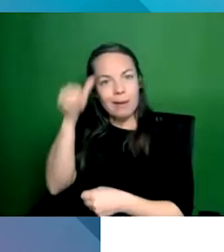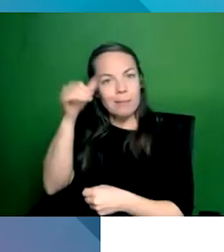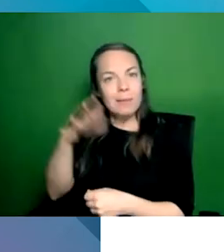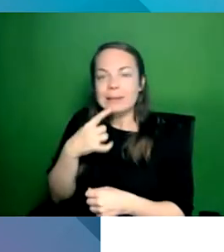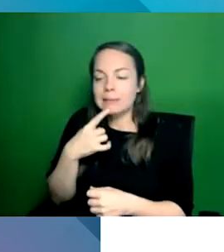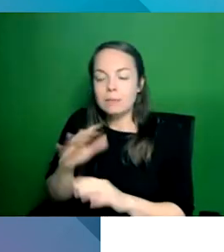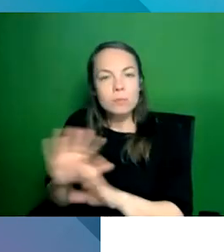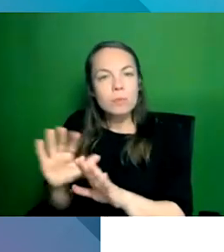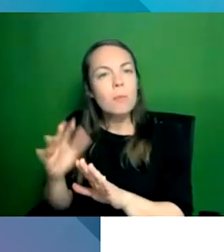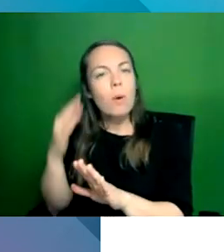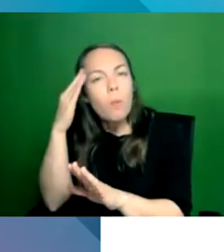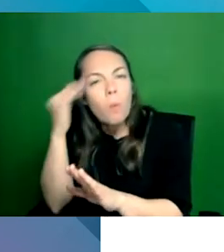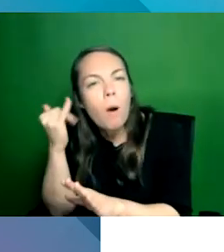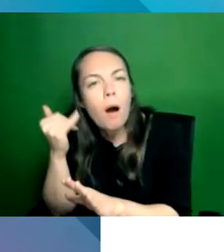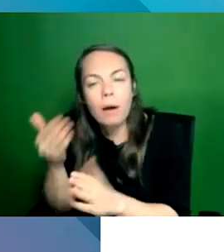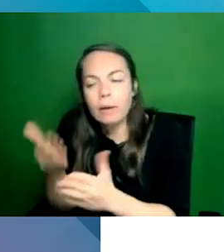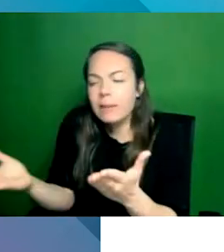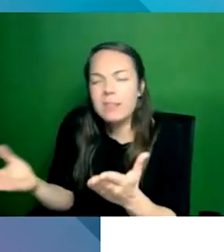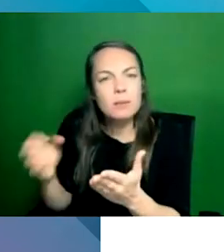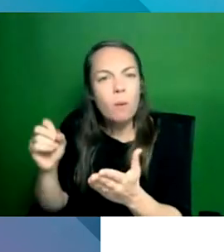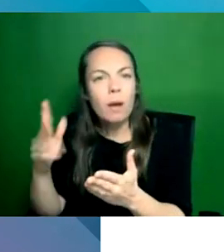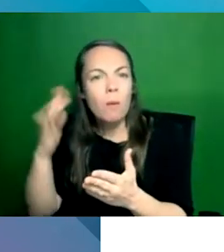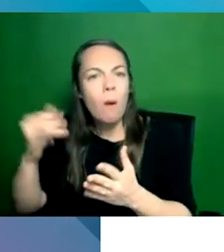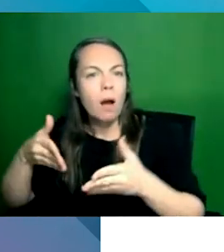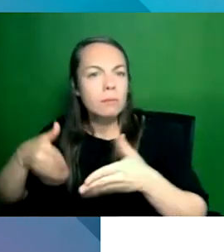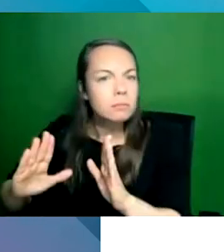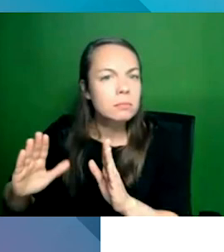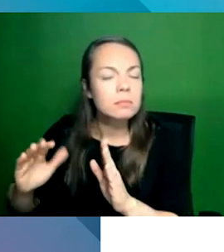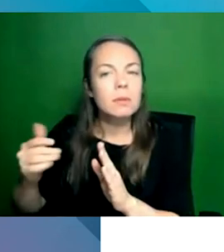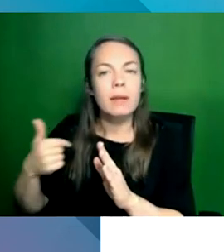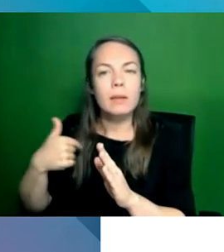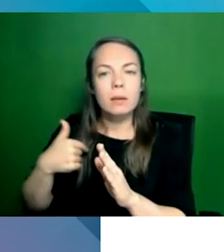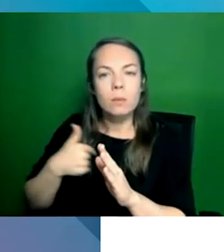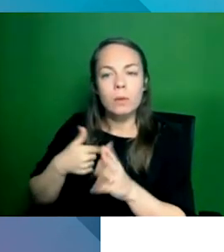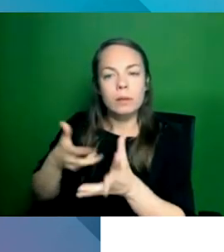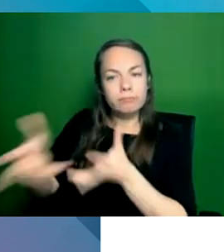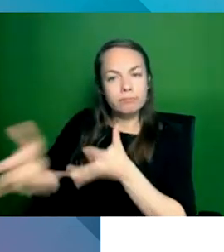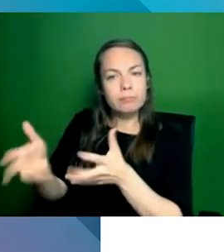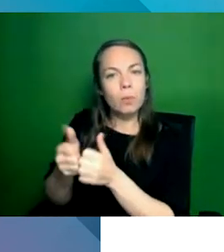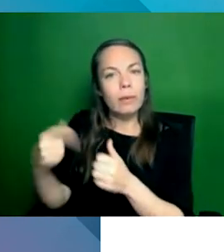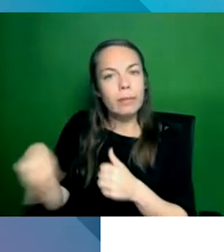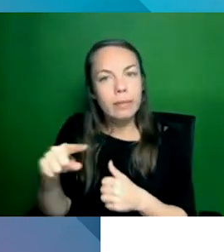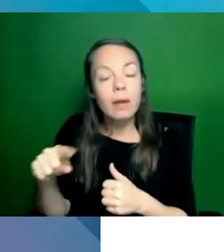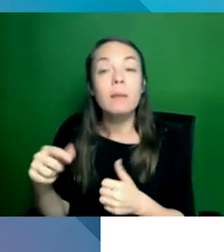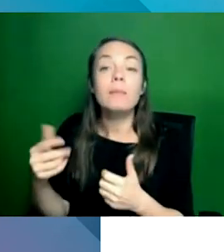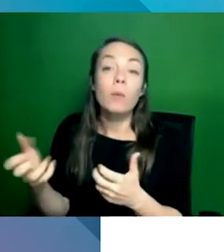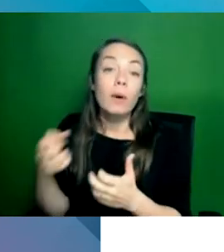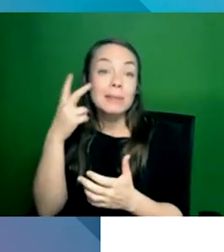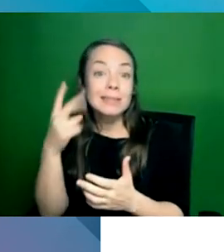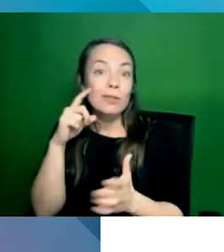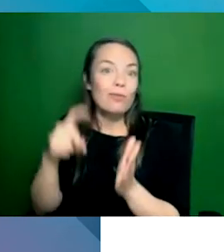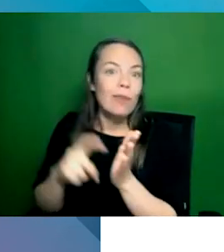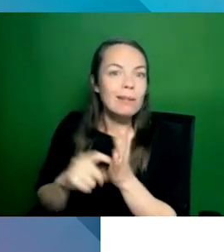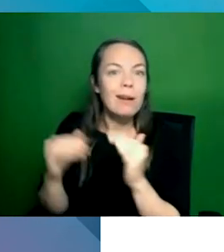Like, why are these things okay? Where do these things come from in us from the standpoint of wanting to be seen or recognized by peers? I think we spoke a